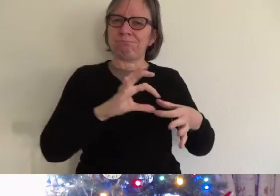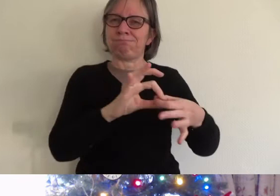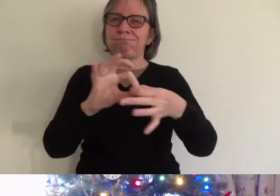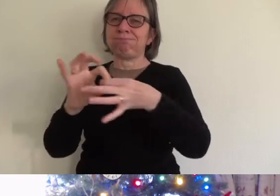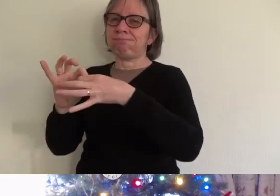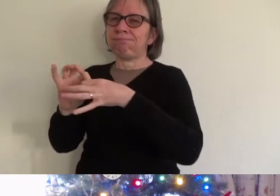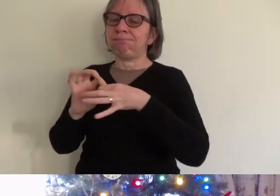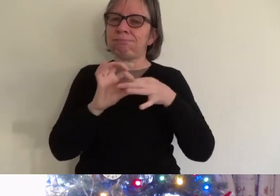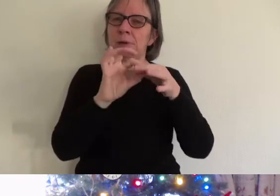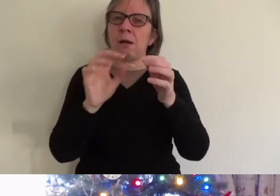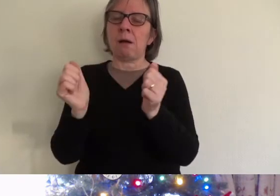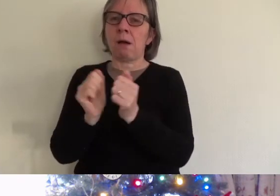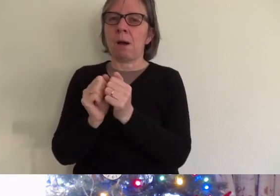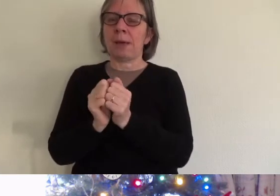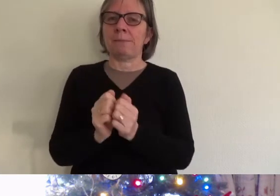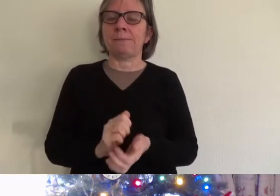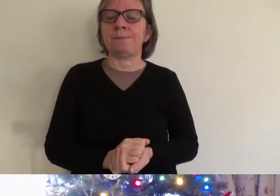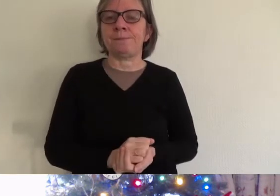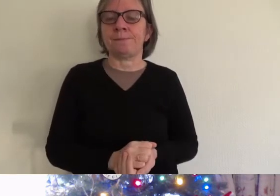Amen.